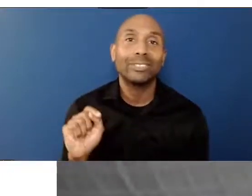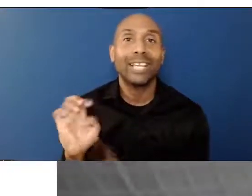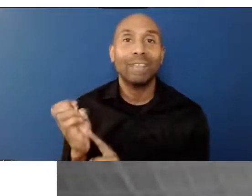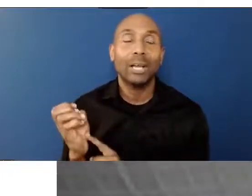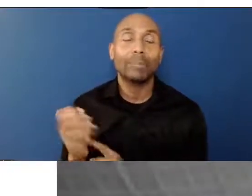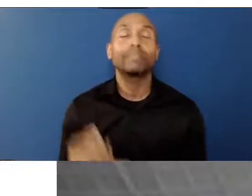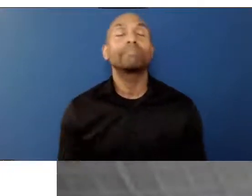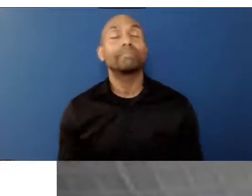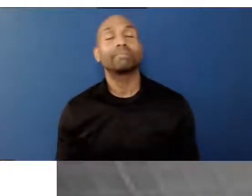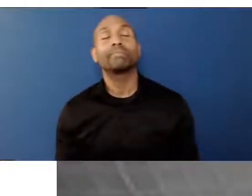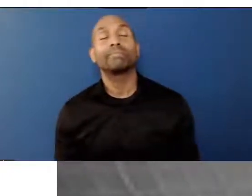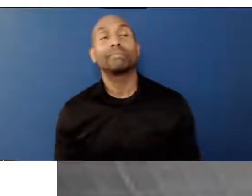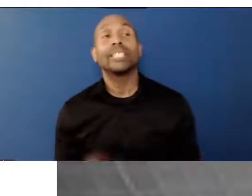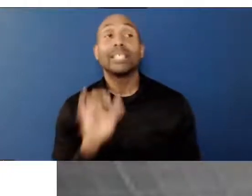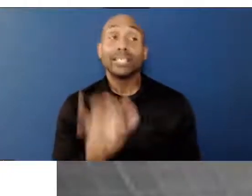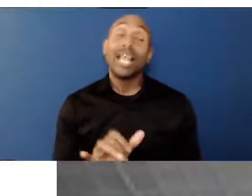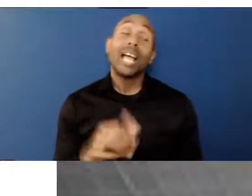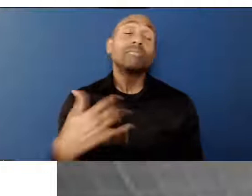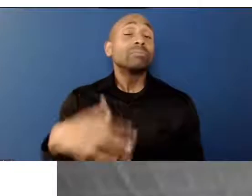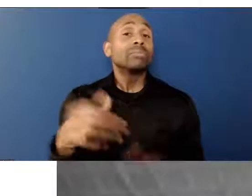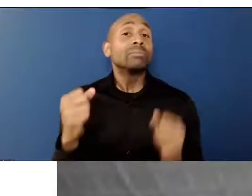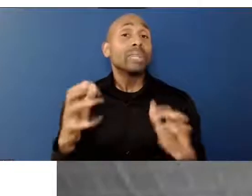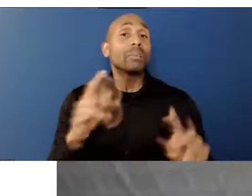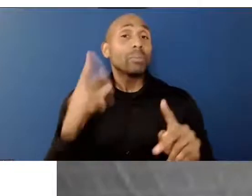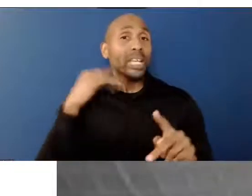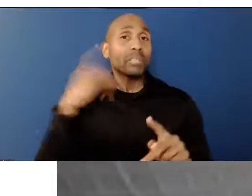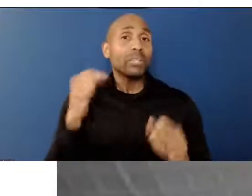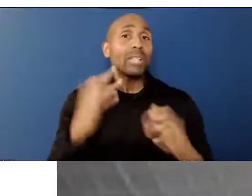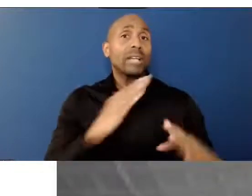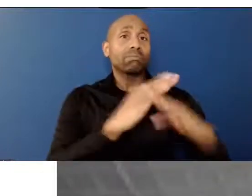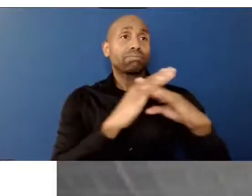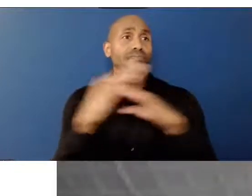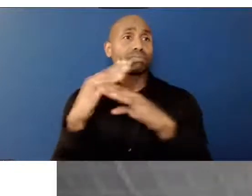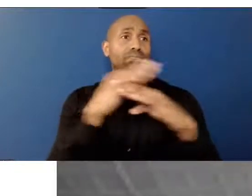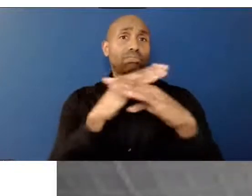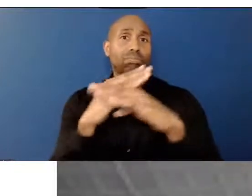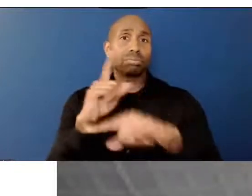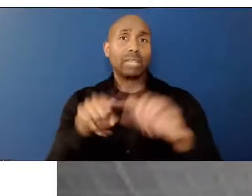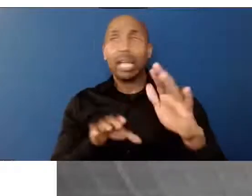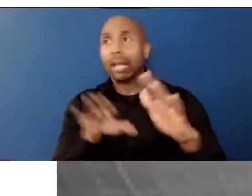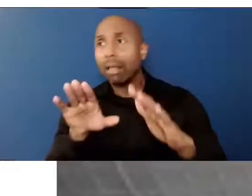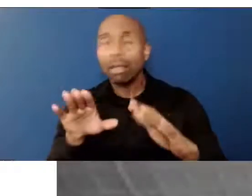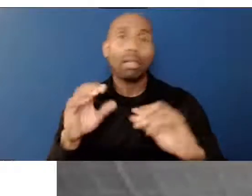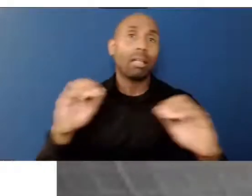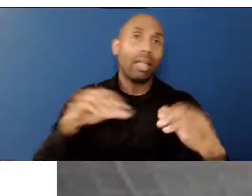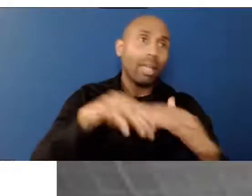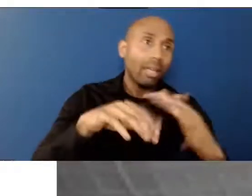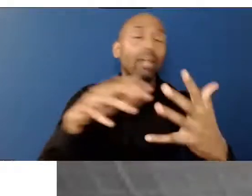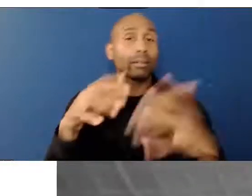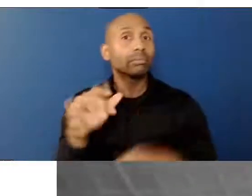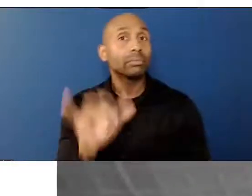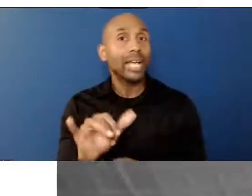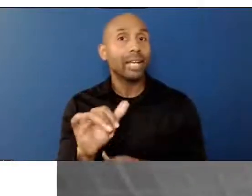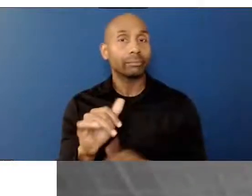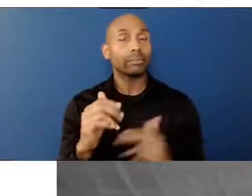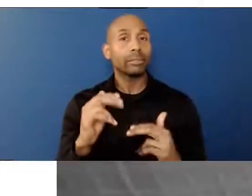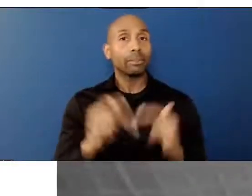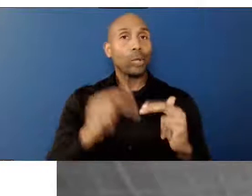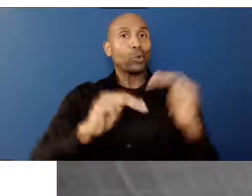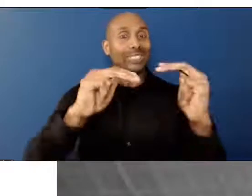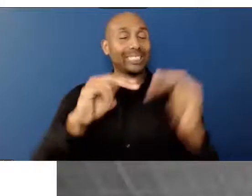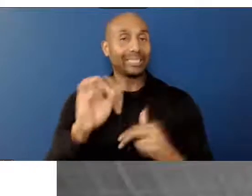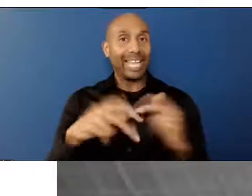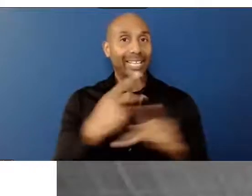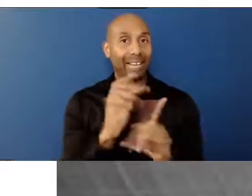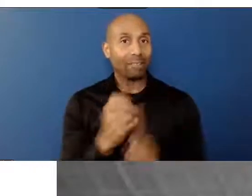many barriers that people with disabilities face on a daily basis, that everybody faces on a daily basis. I mean,